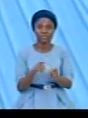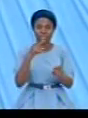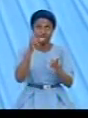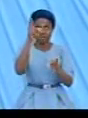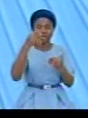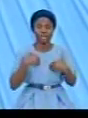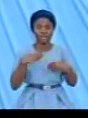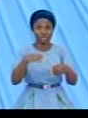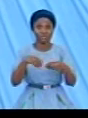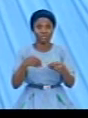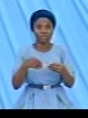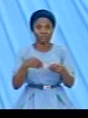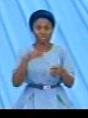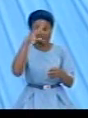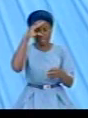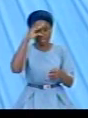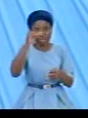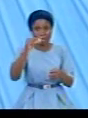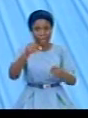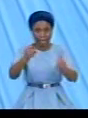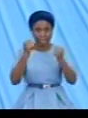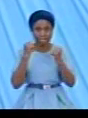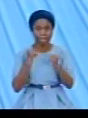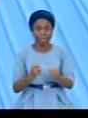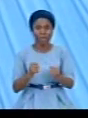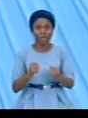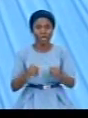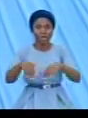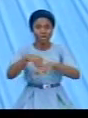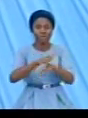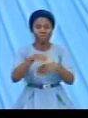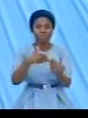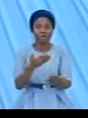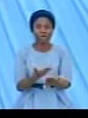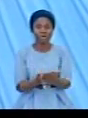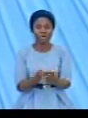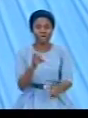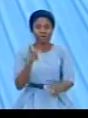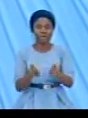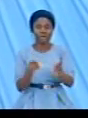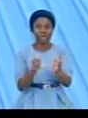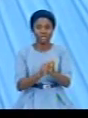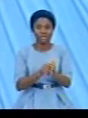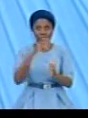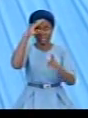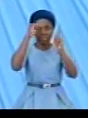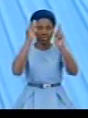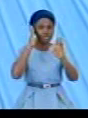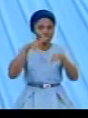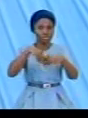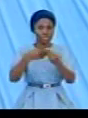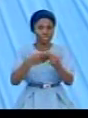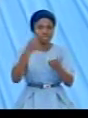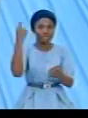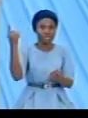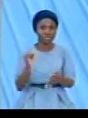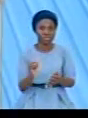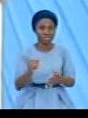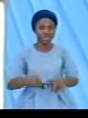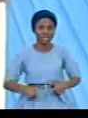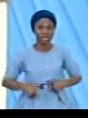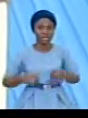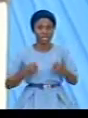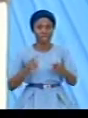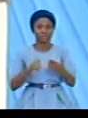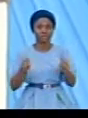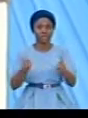flesh, that he should give eternal life to as many as thou hast given him.